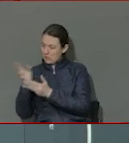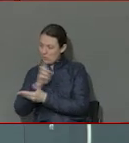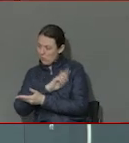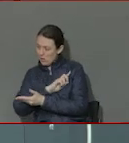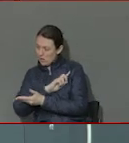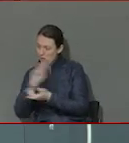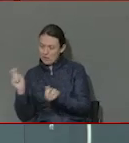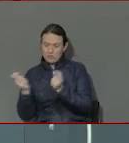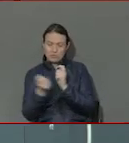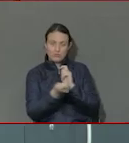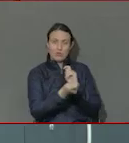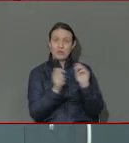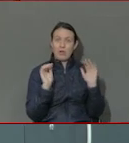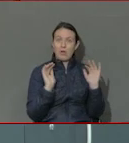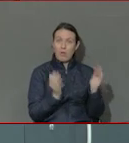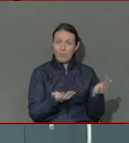change.